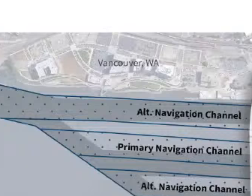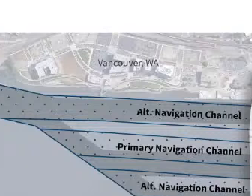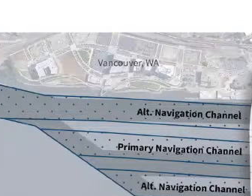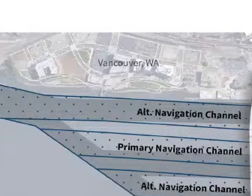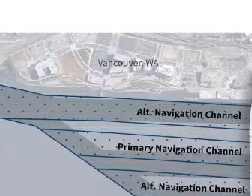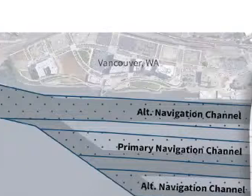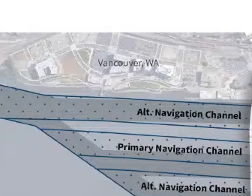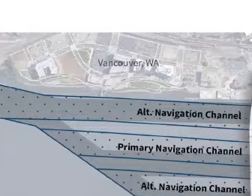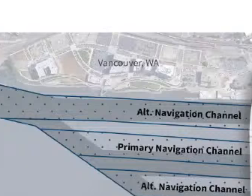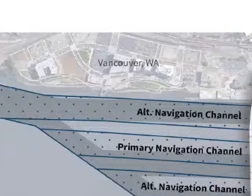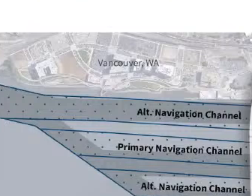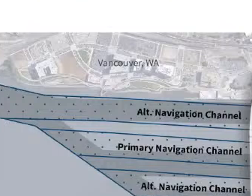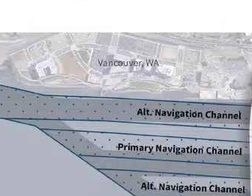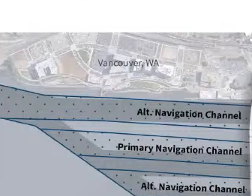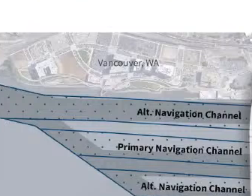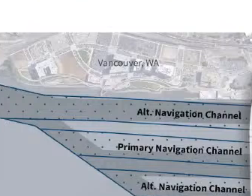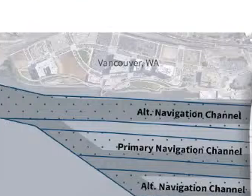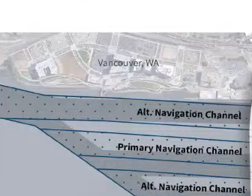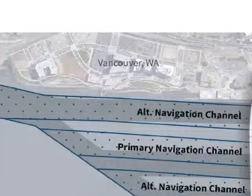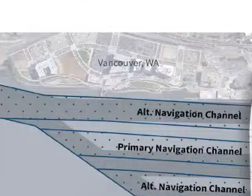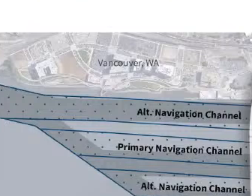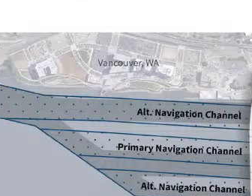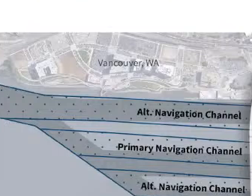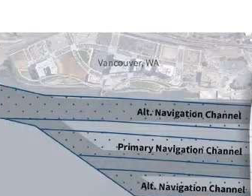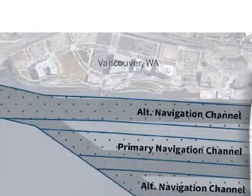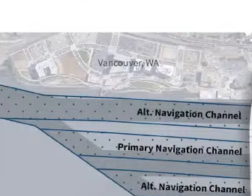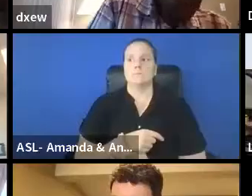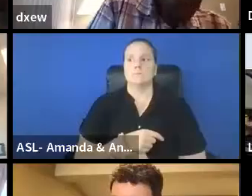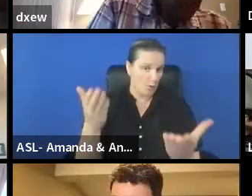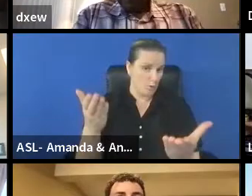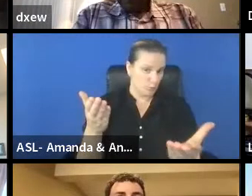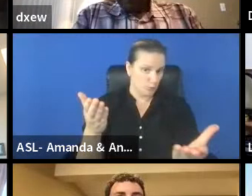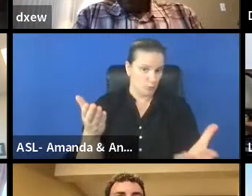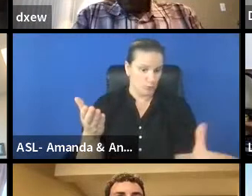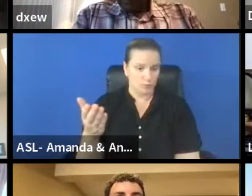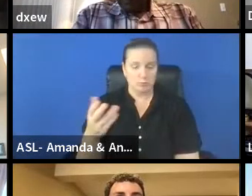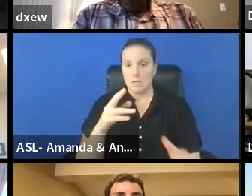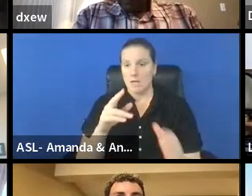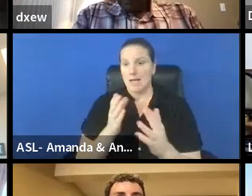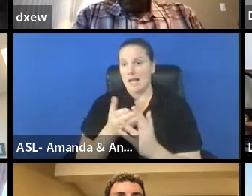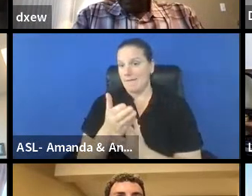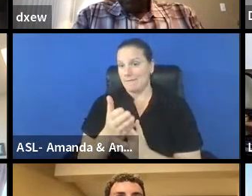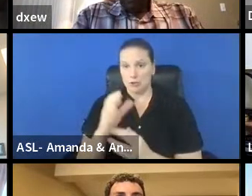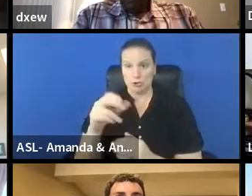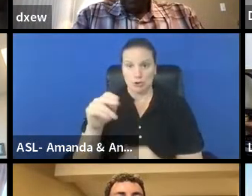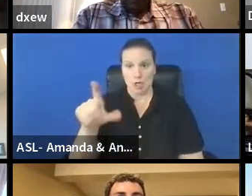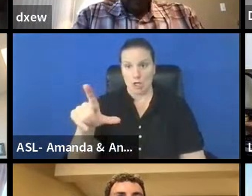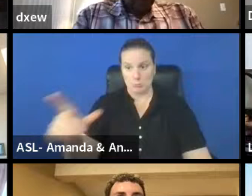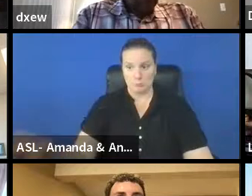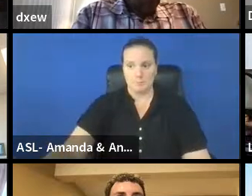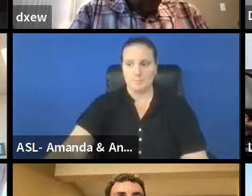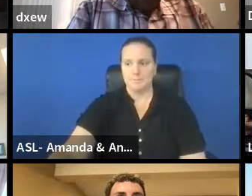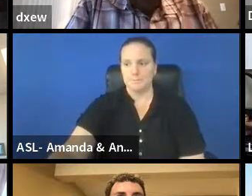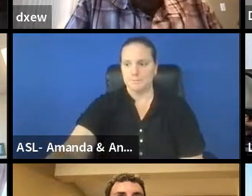on the Coast Guard and the proposed navigation channel. So,